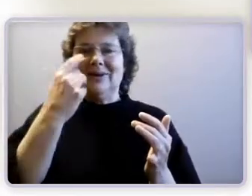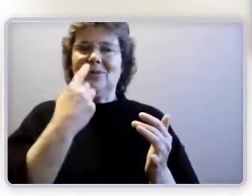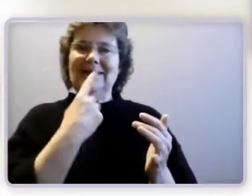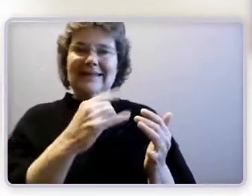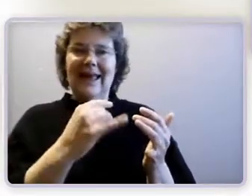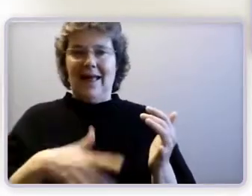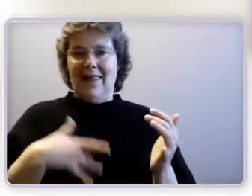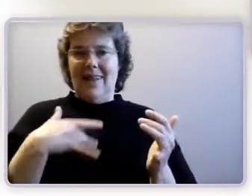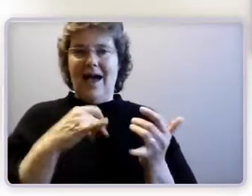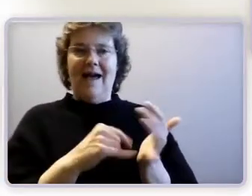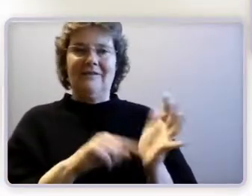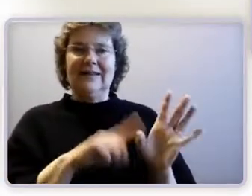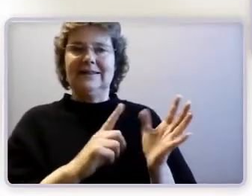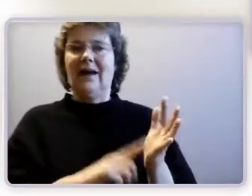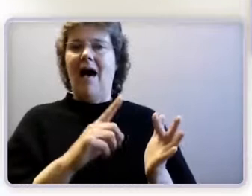blank.